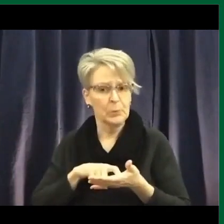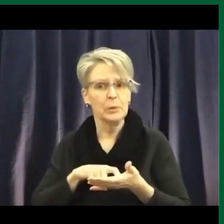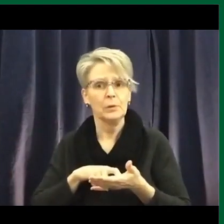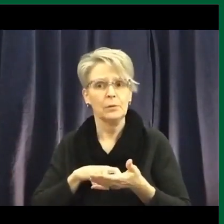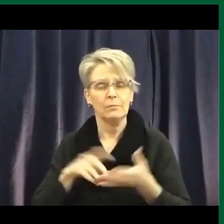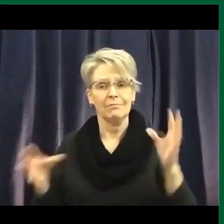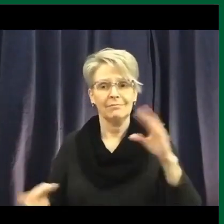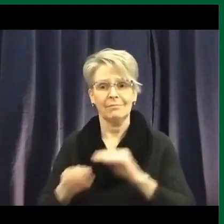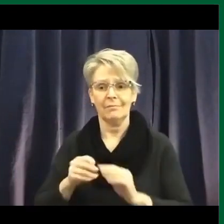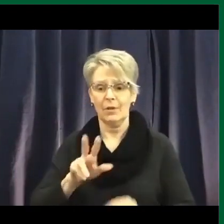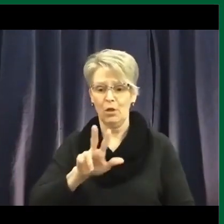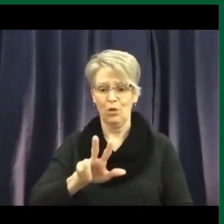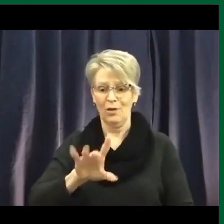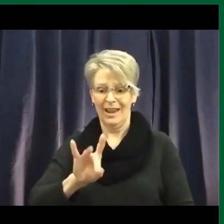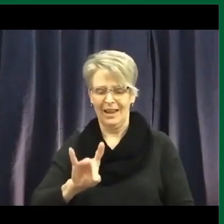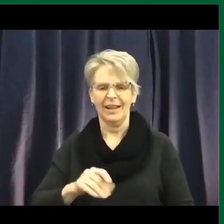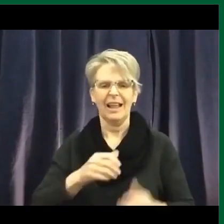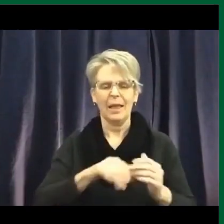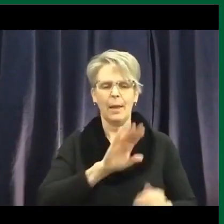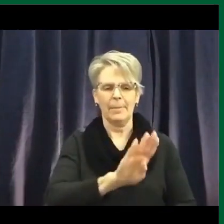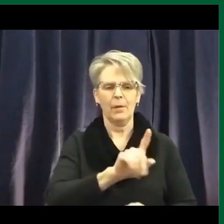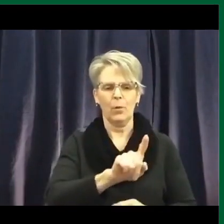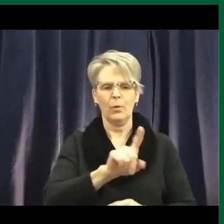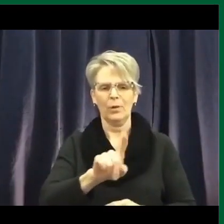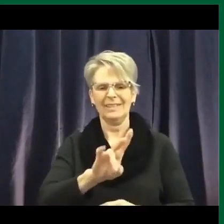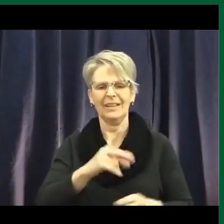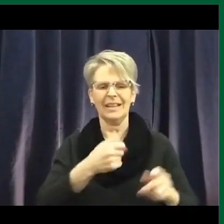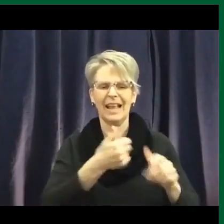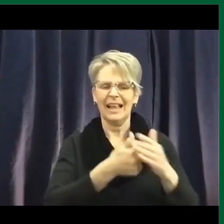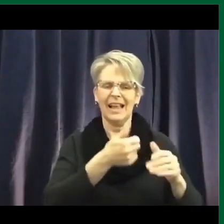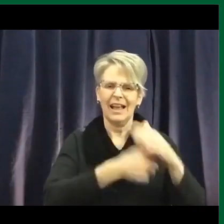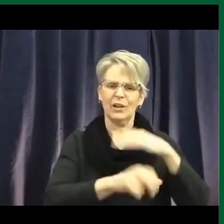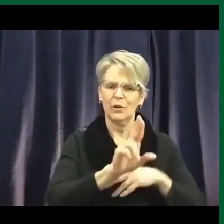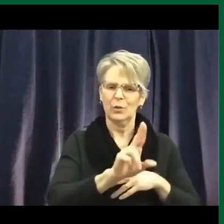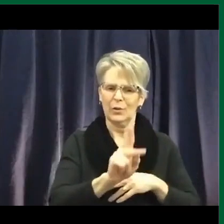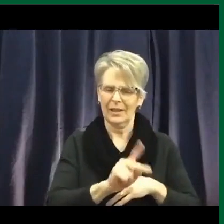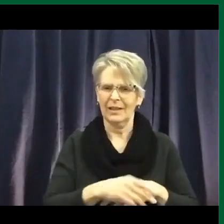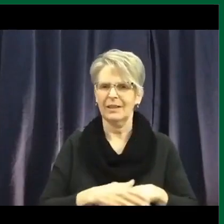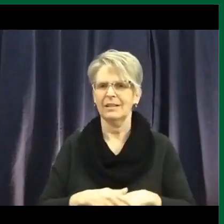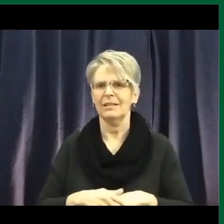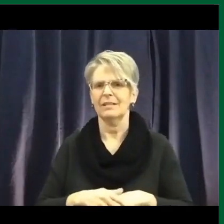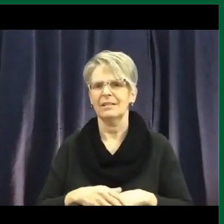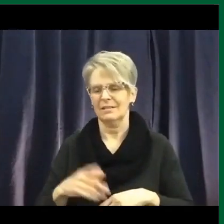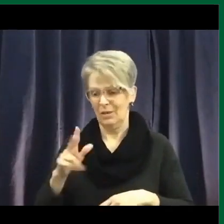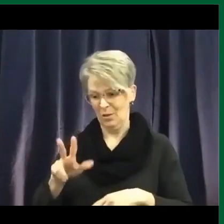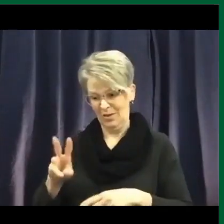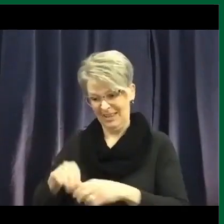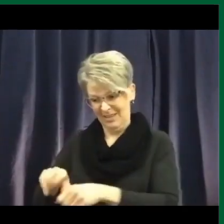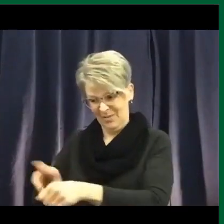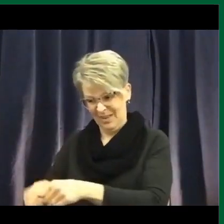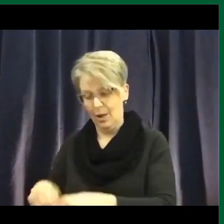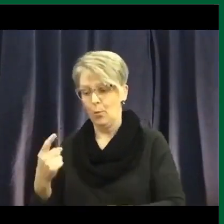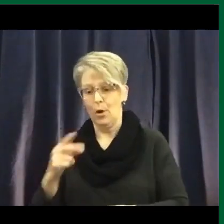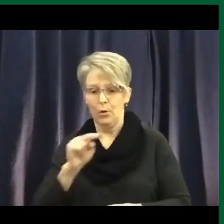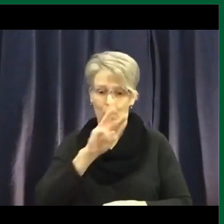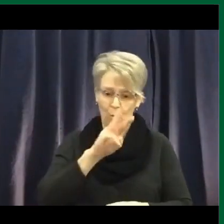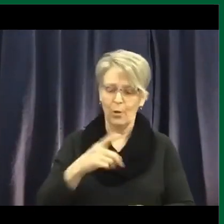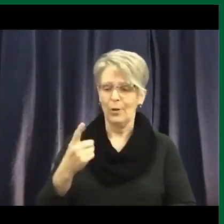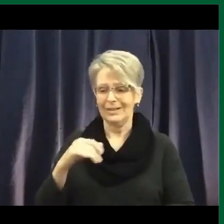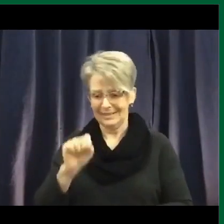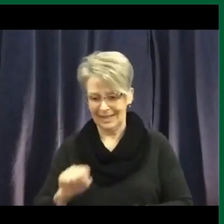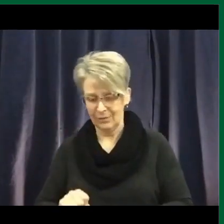38 B117, which was first found in the UK, out of which 36 are in the Regina zone, 1 in the northwest, 1 in the Saskatoon,